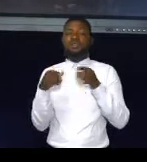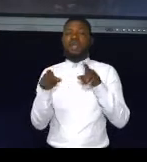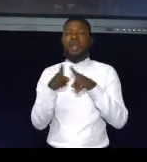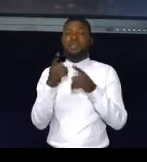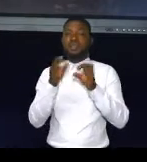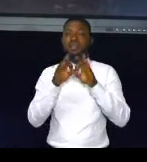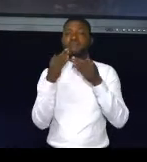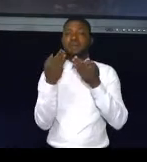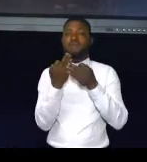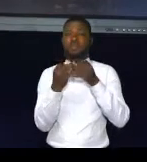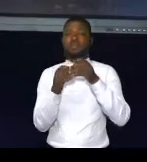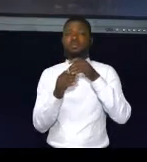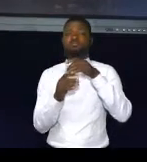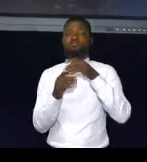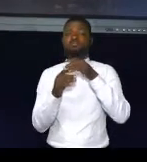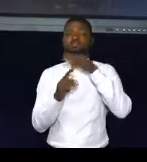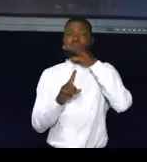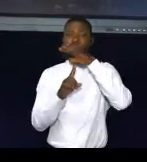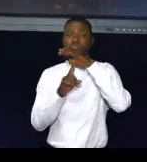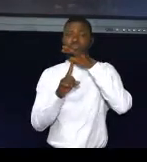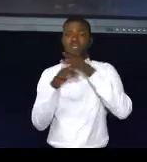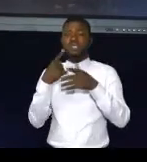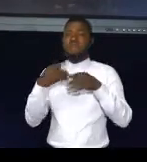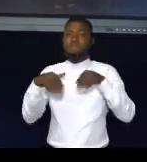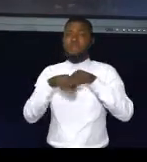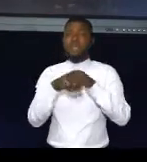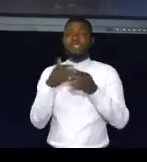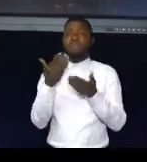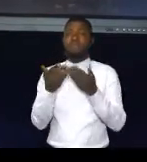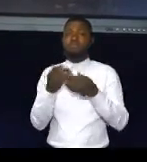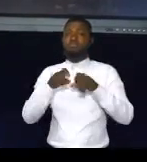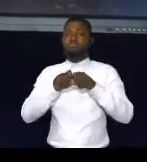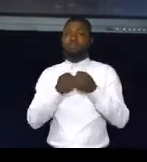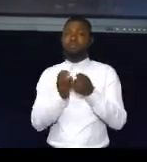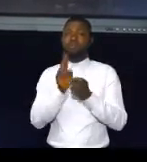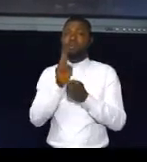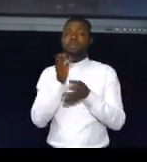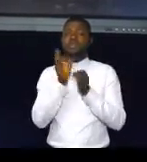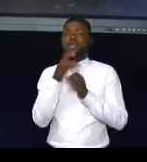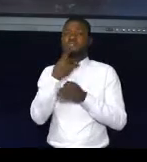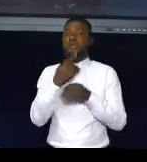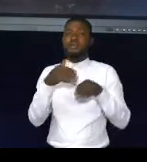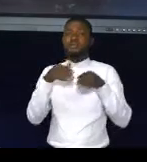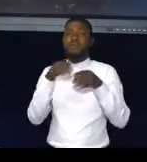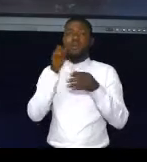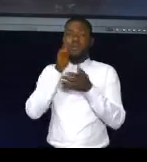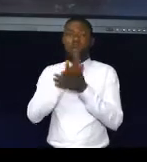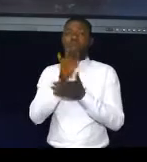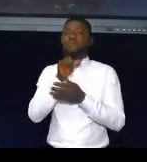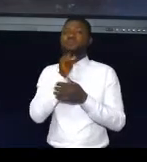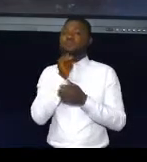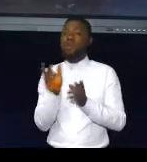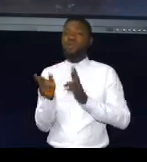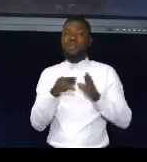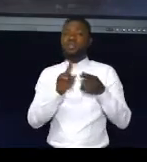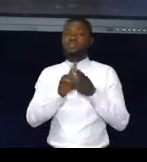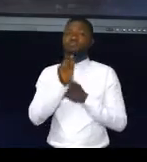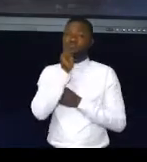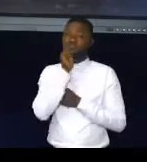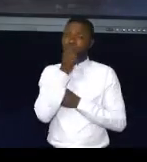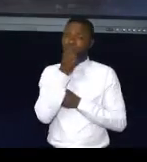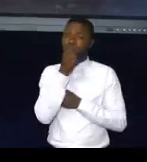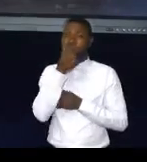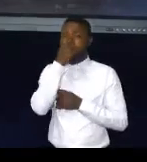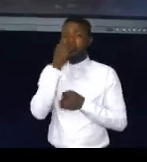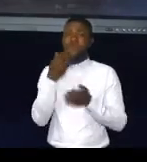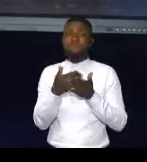the family's breadwinner. The marriage may break up if the wife is not ready to endure. That's another